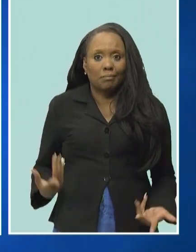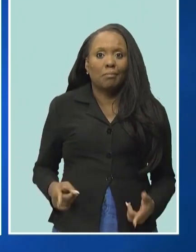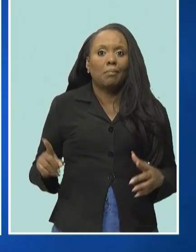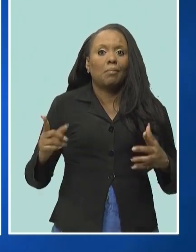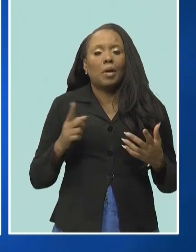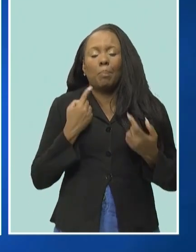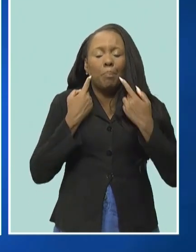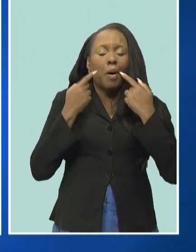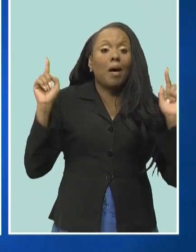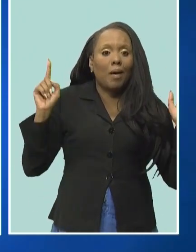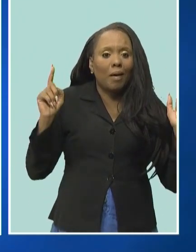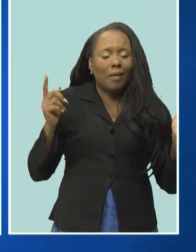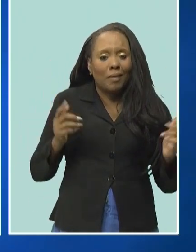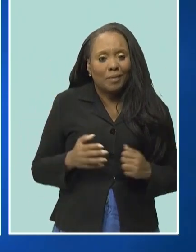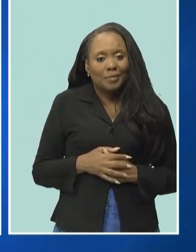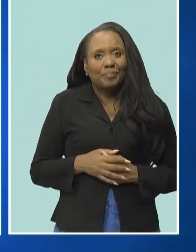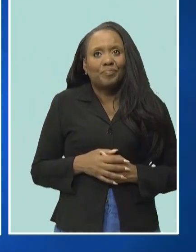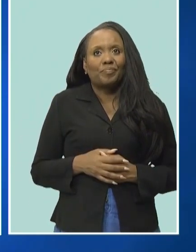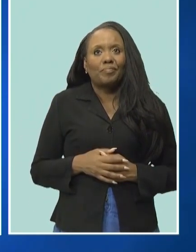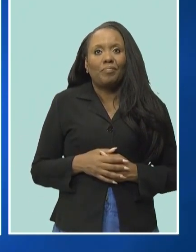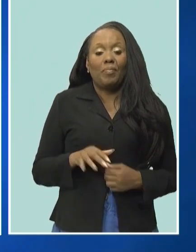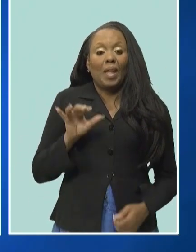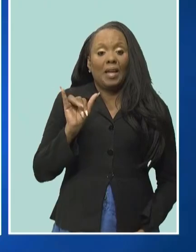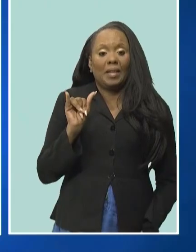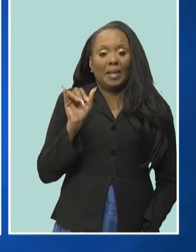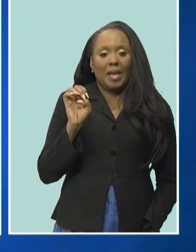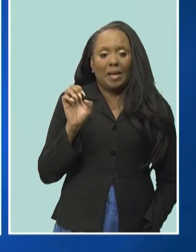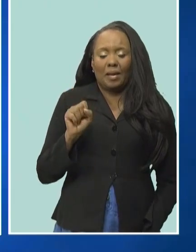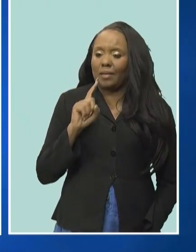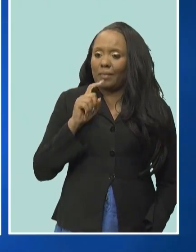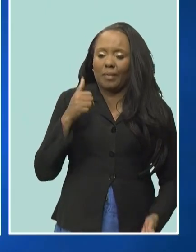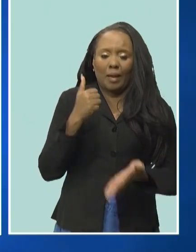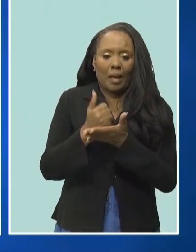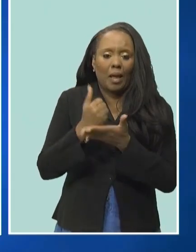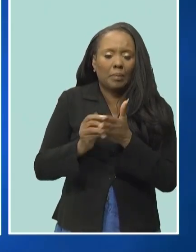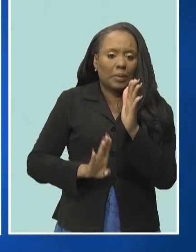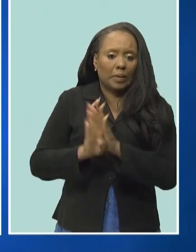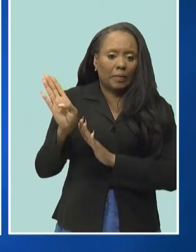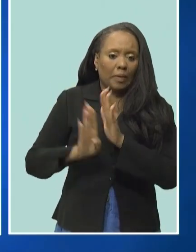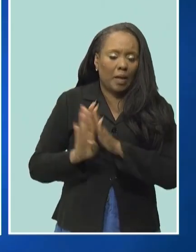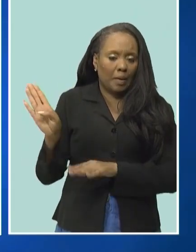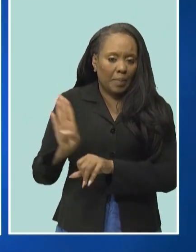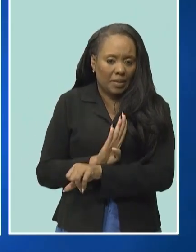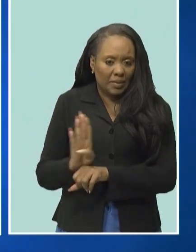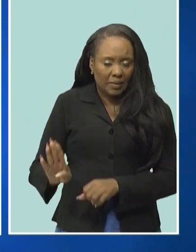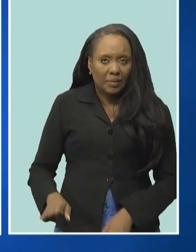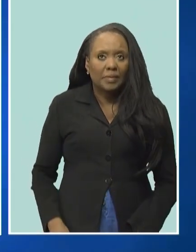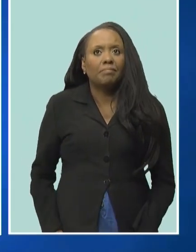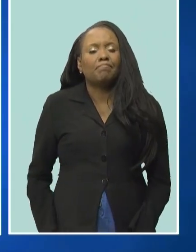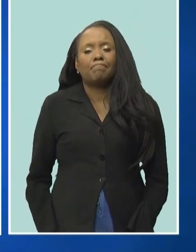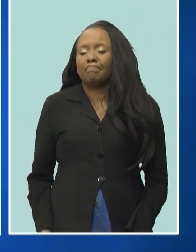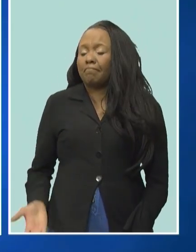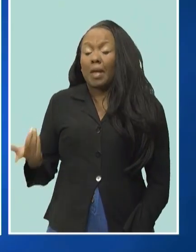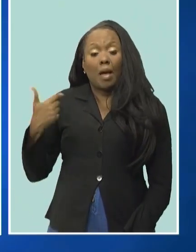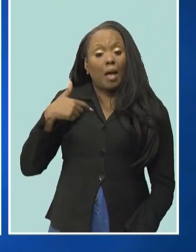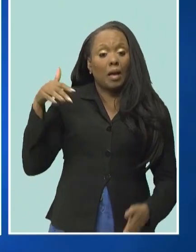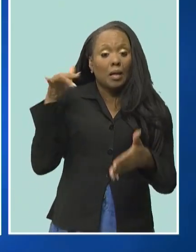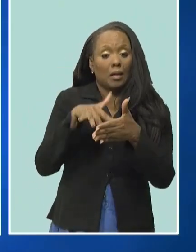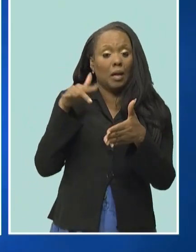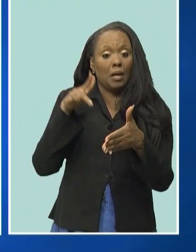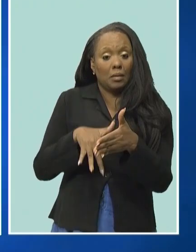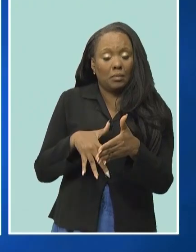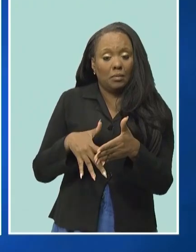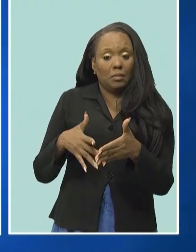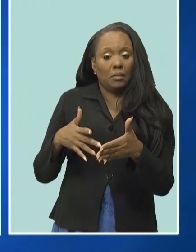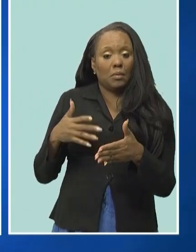Yeah. Meanwhile, Tracia says Yes has truly helped her in the development of her business. Well, I did a course at Yes,